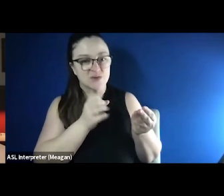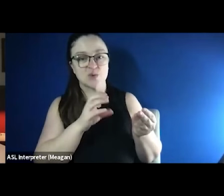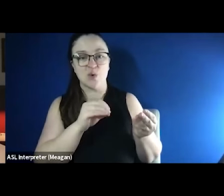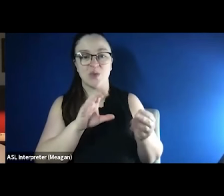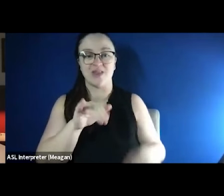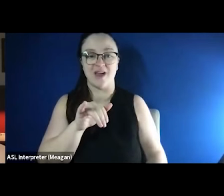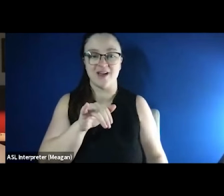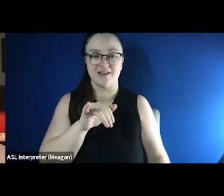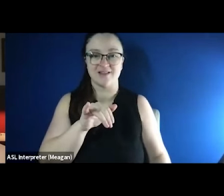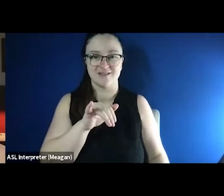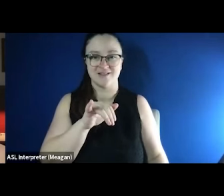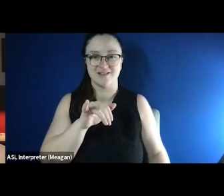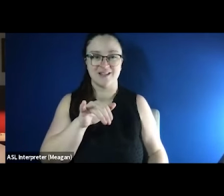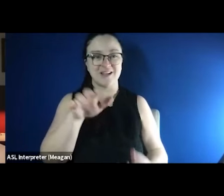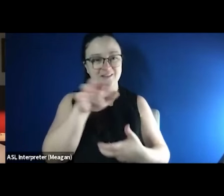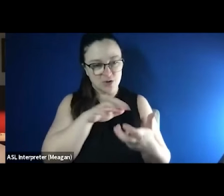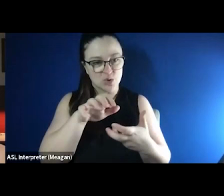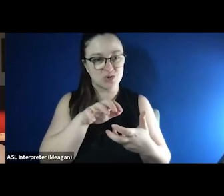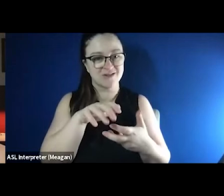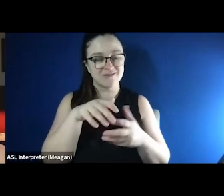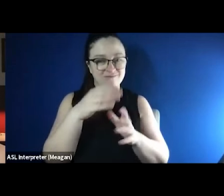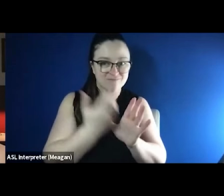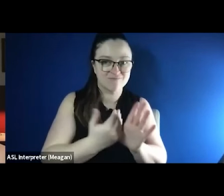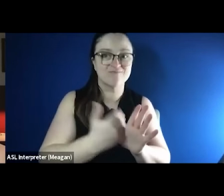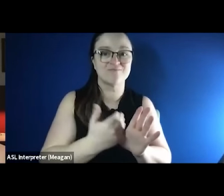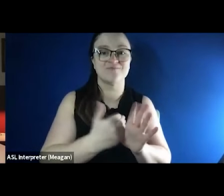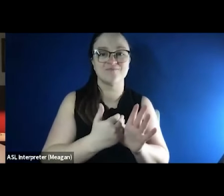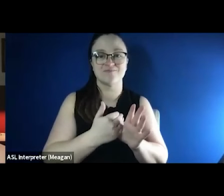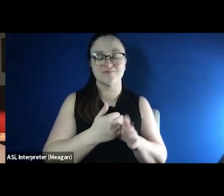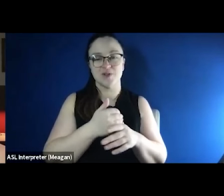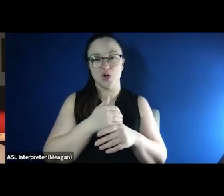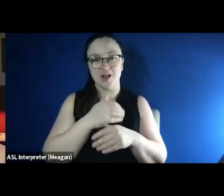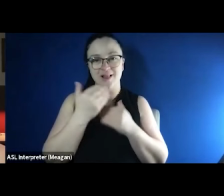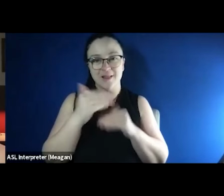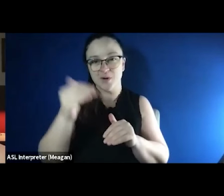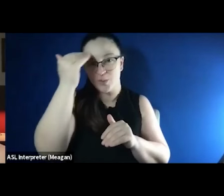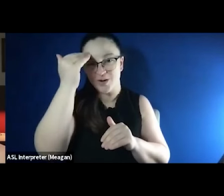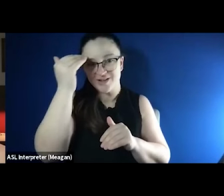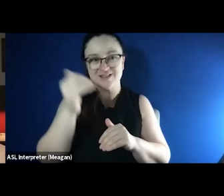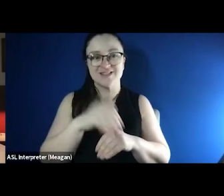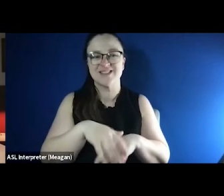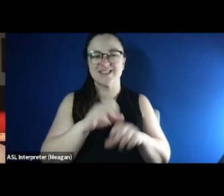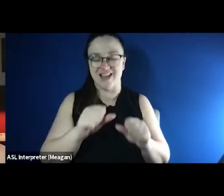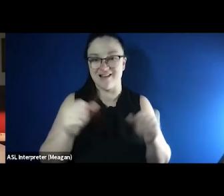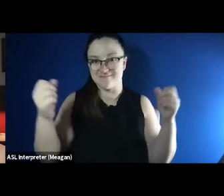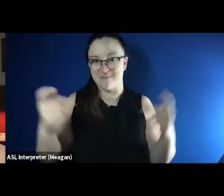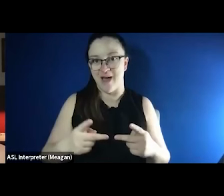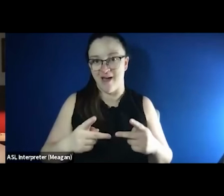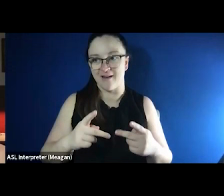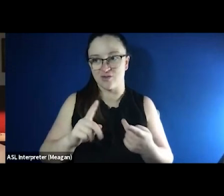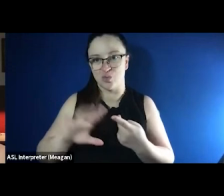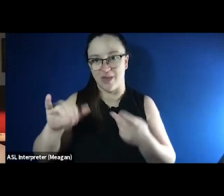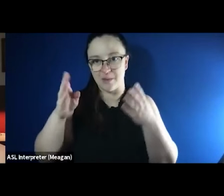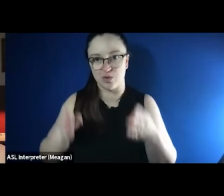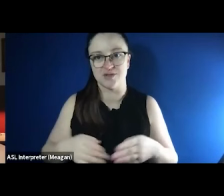that confusion, irritability, and loss of awareness in terms of orientation can return? So in